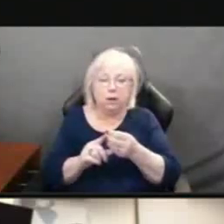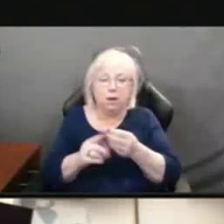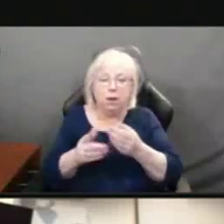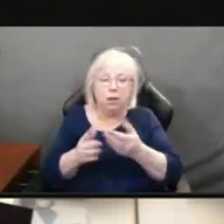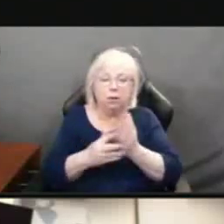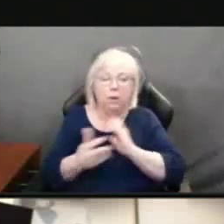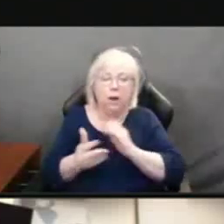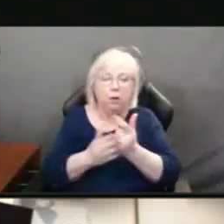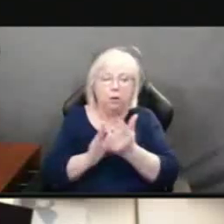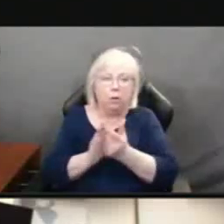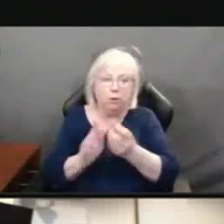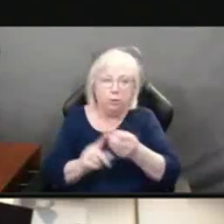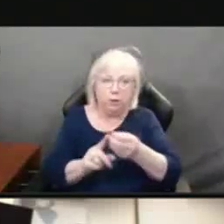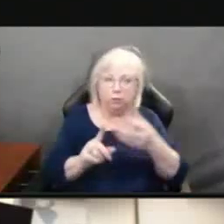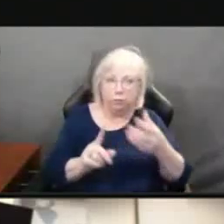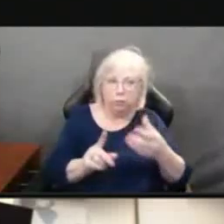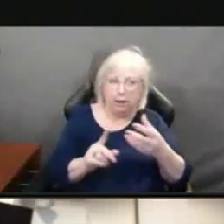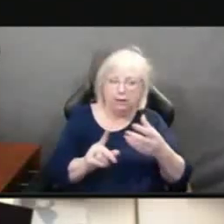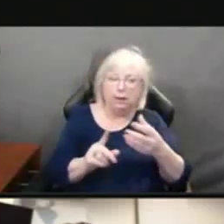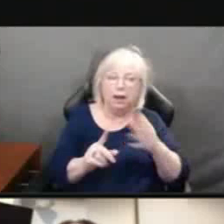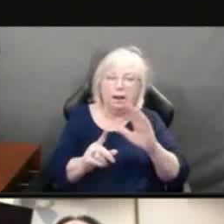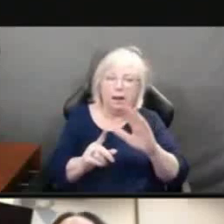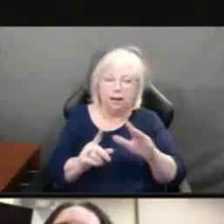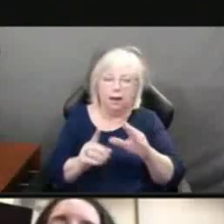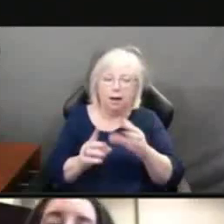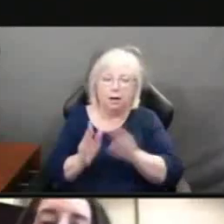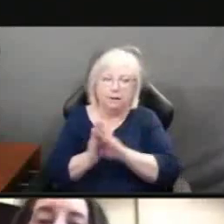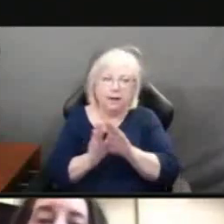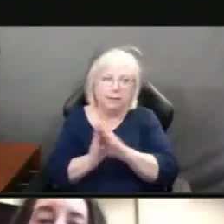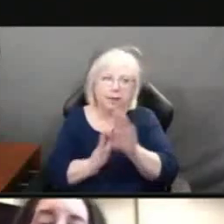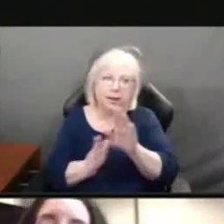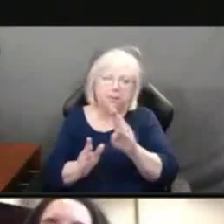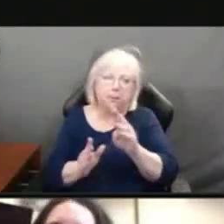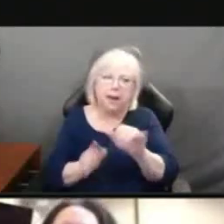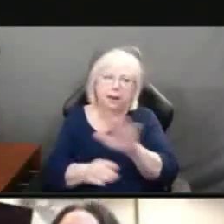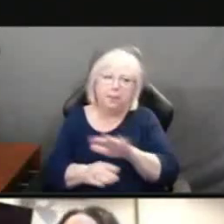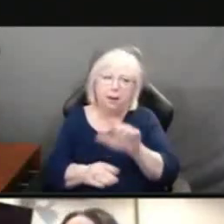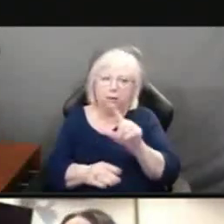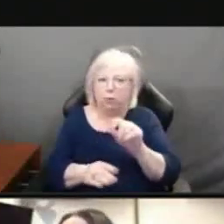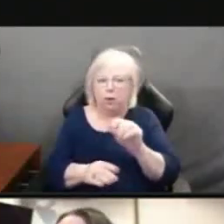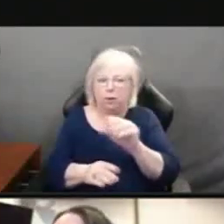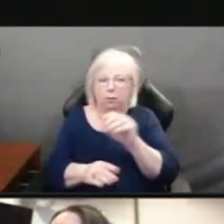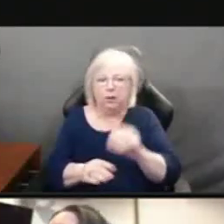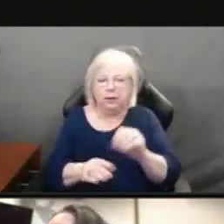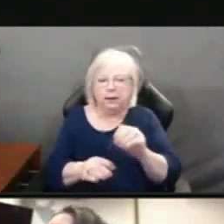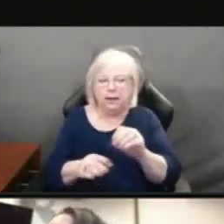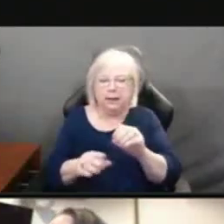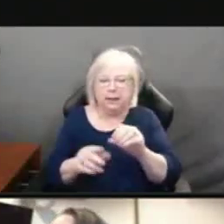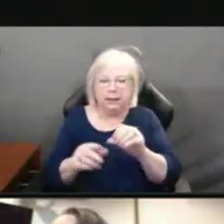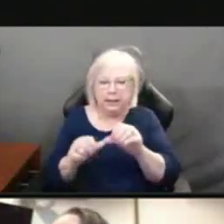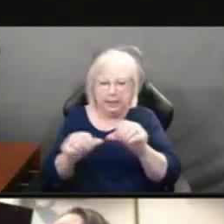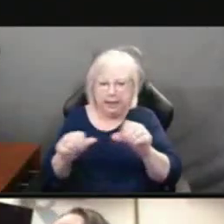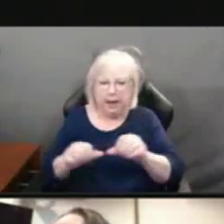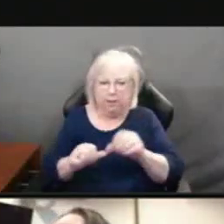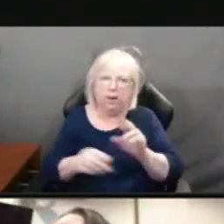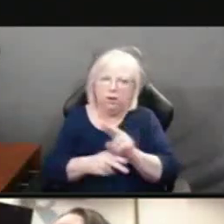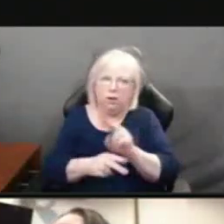part of that development by about 20% in area or their use